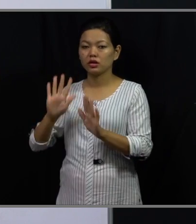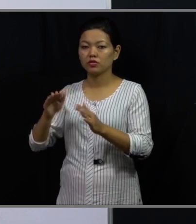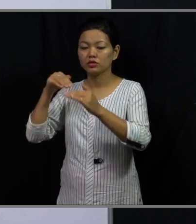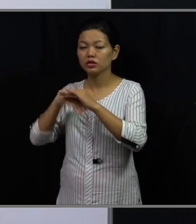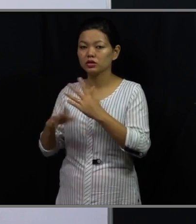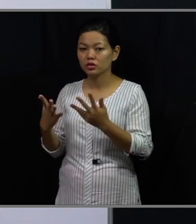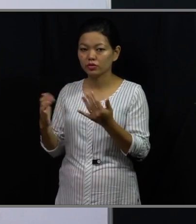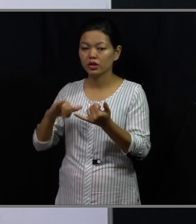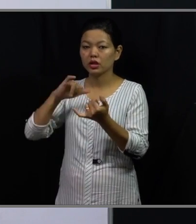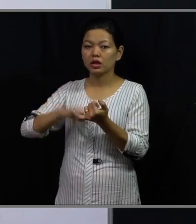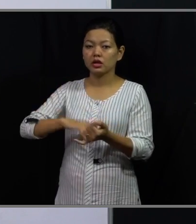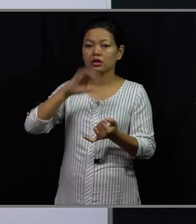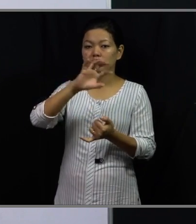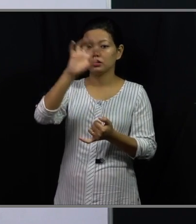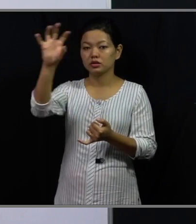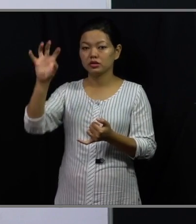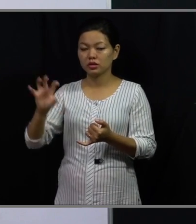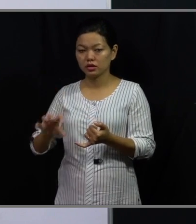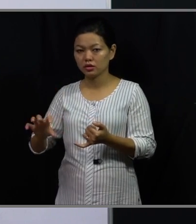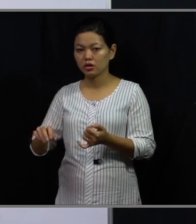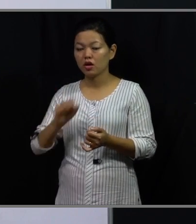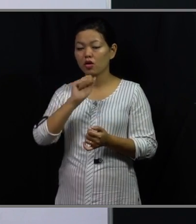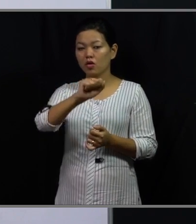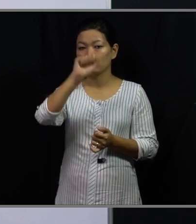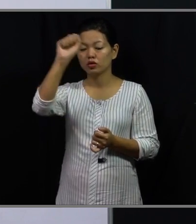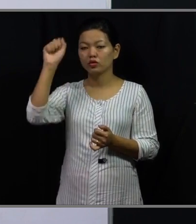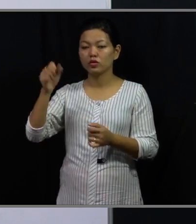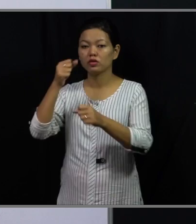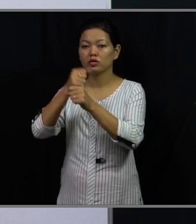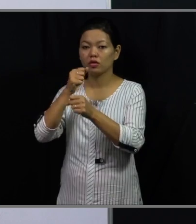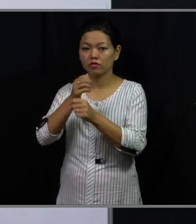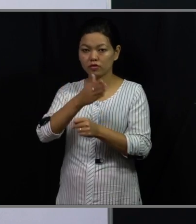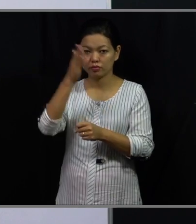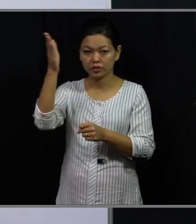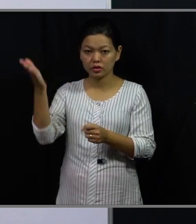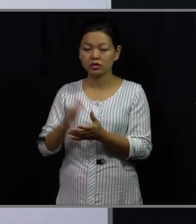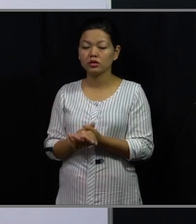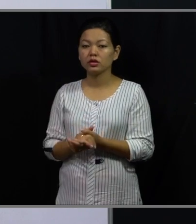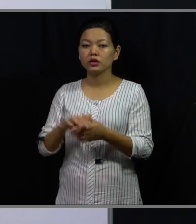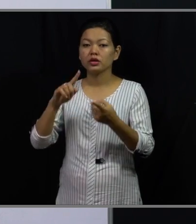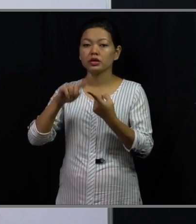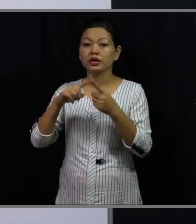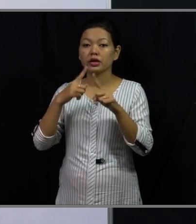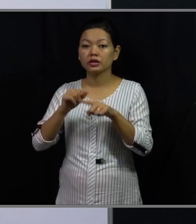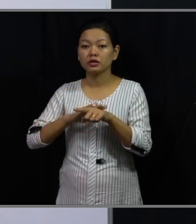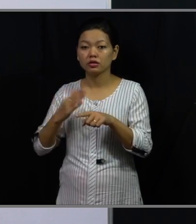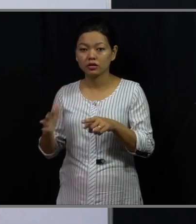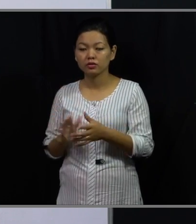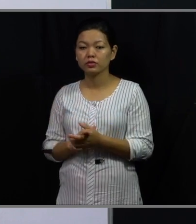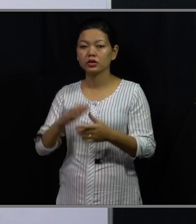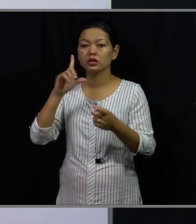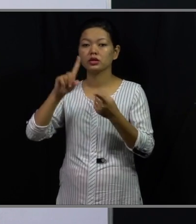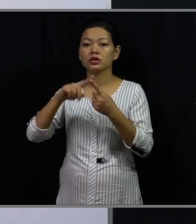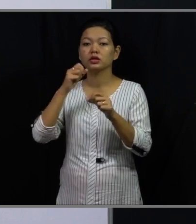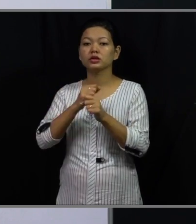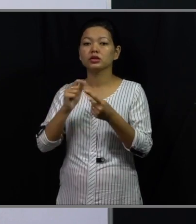government, okay, or even the judiciary, or even the executive, okay, legislative. So it studies about its